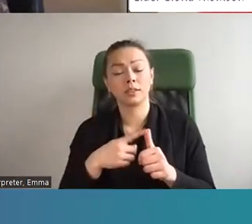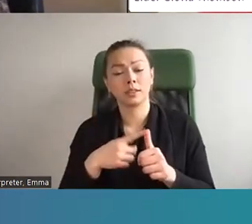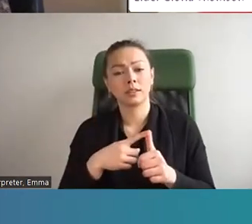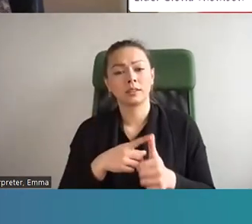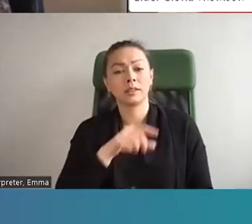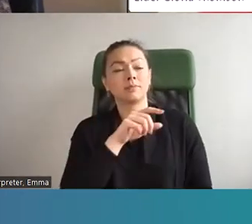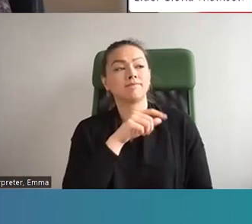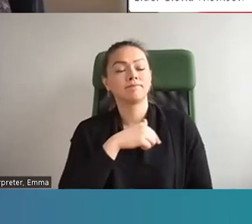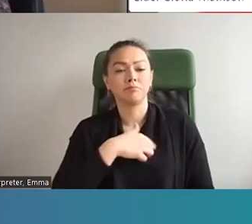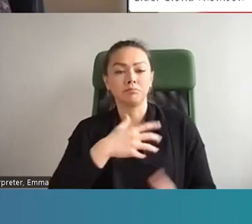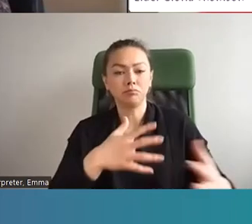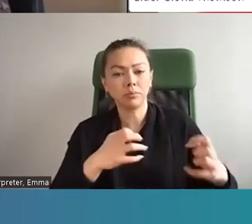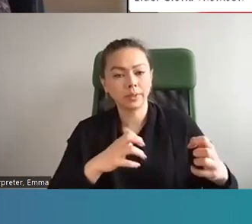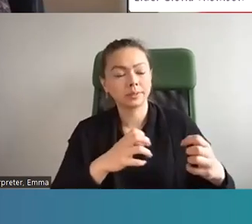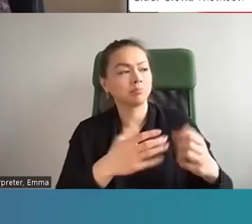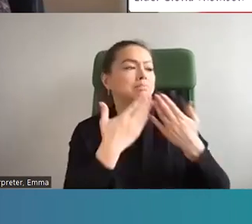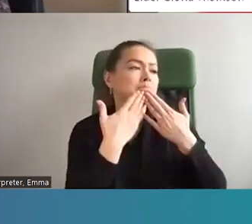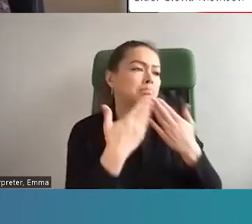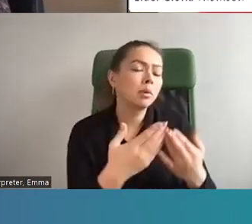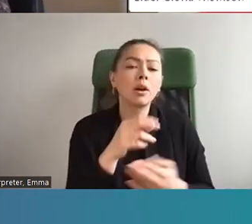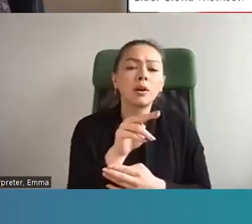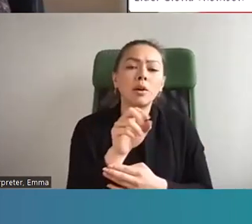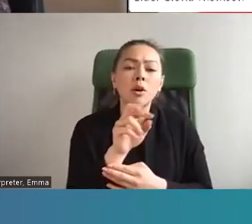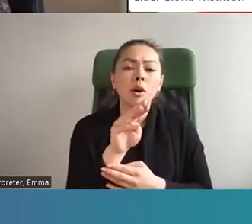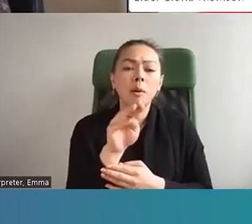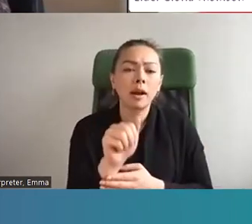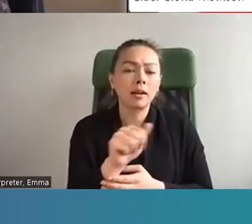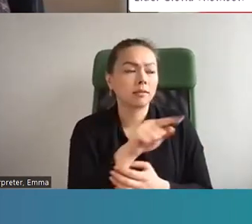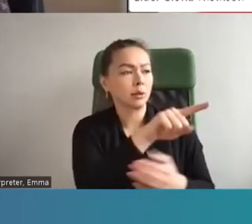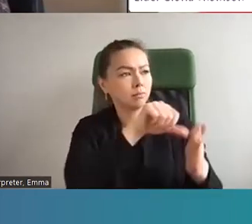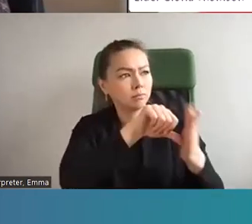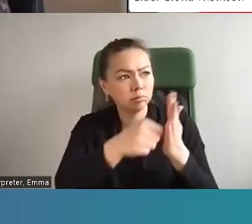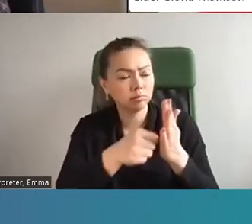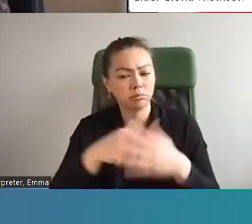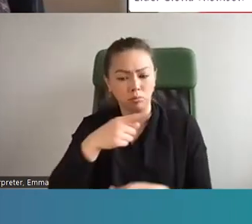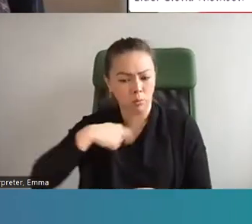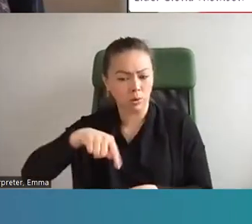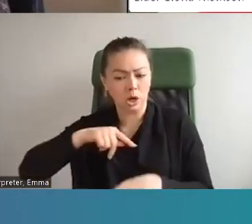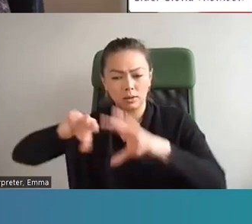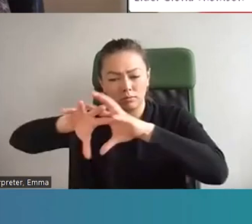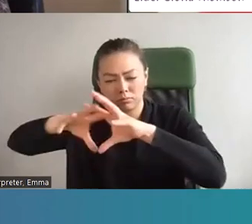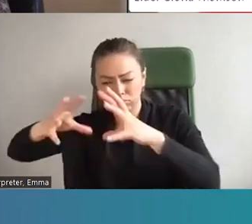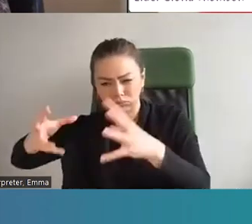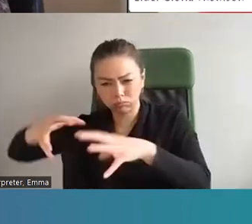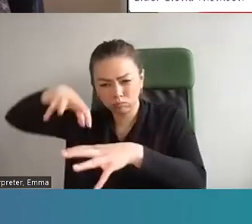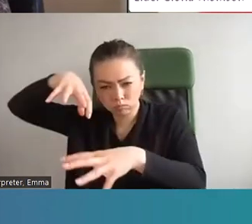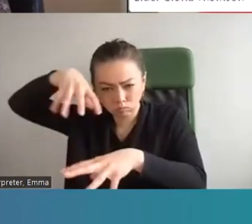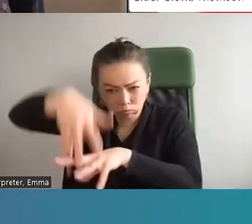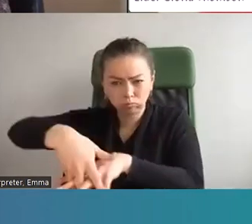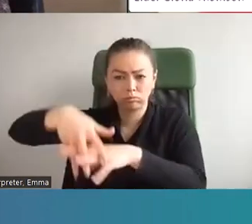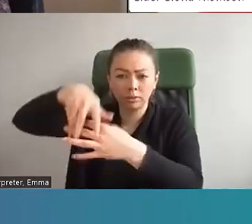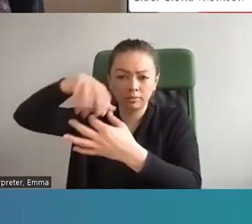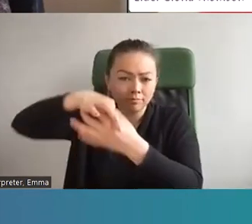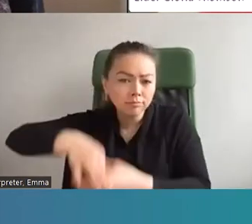you for reminding us that we are grounded on this earth and that we are able to